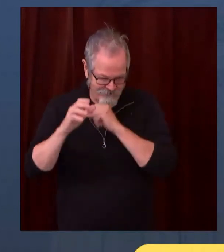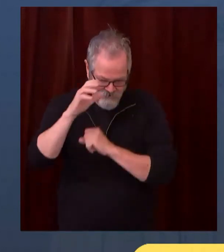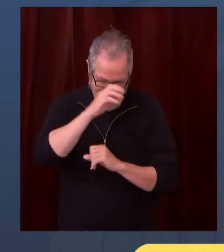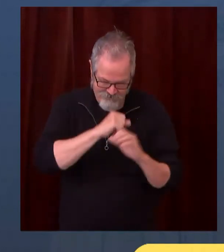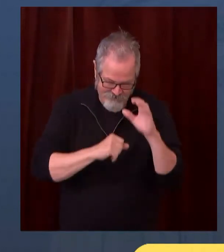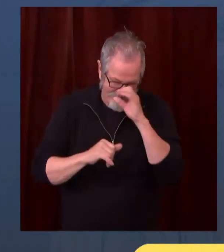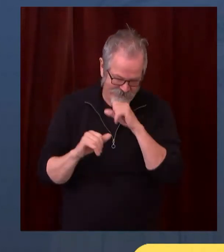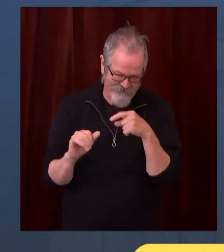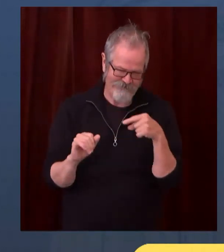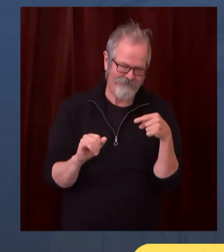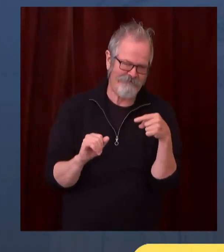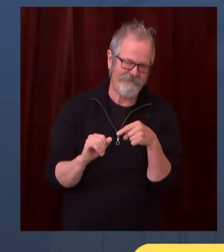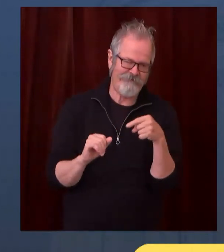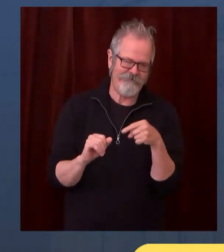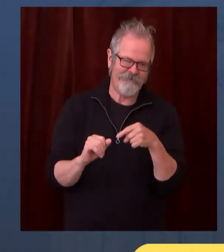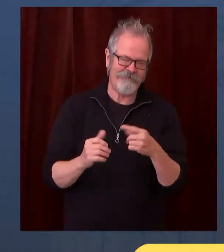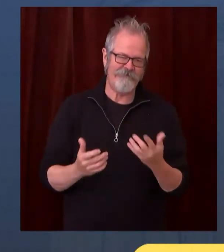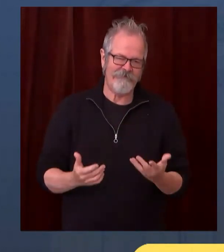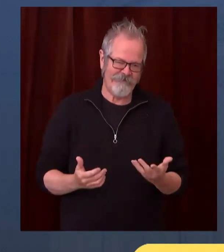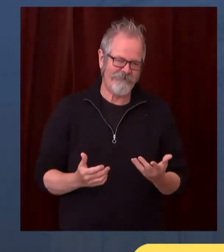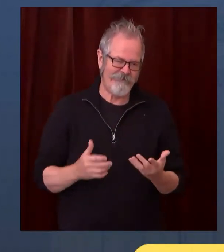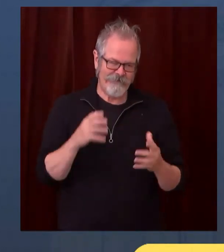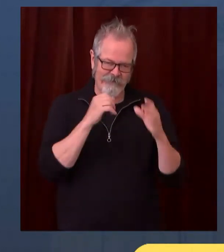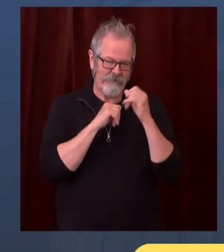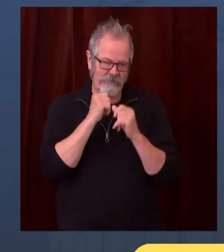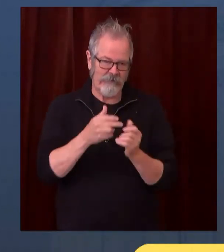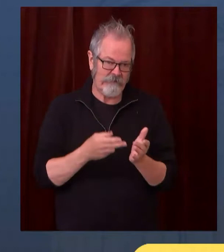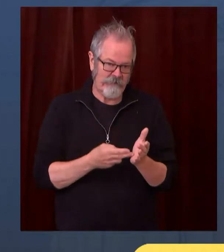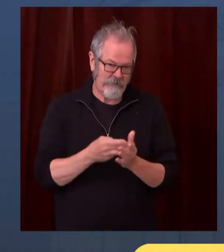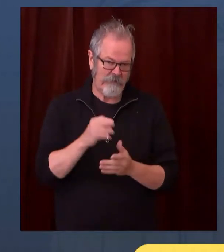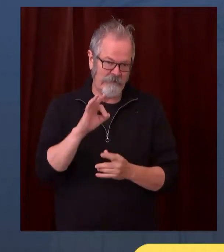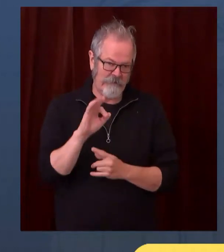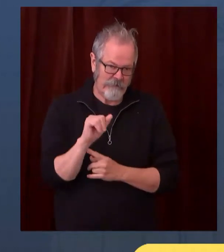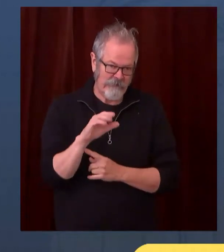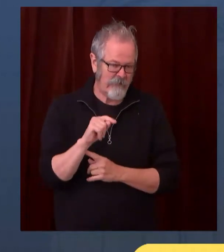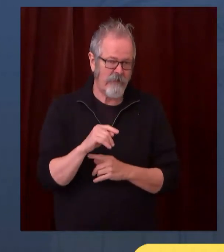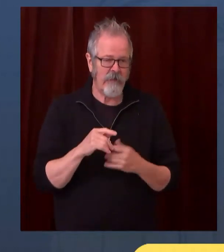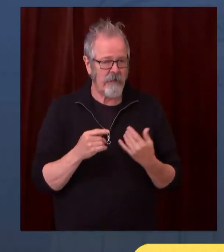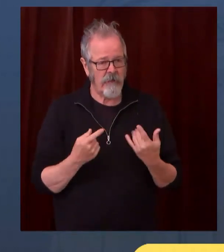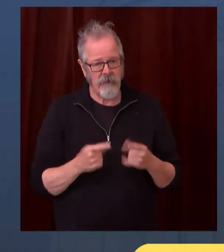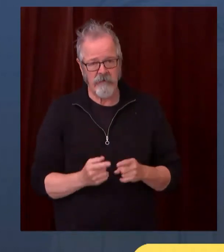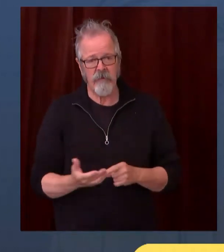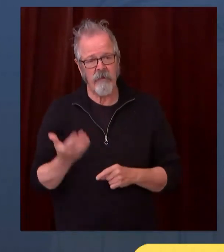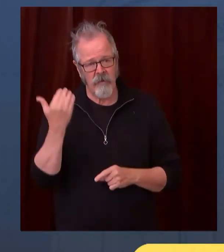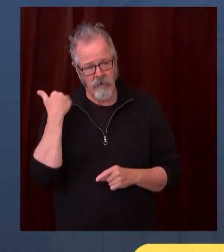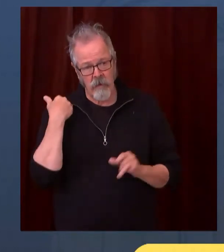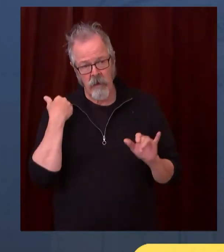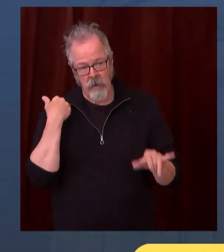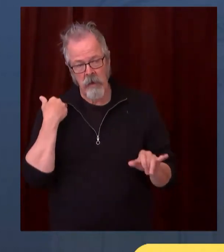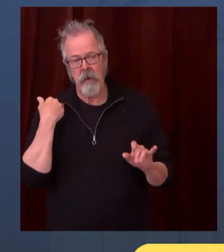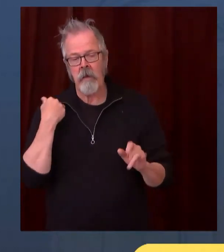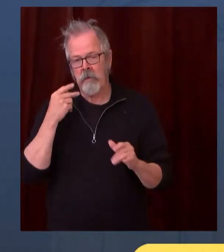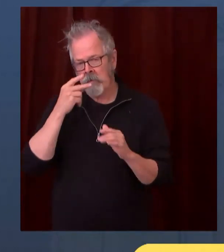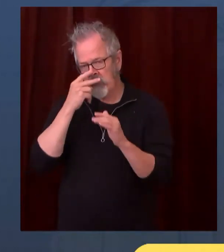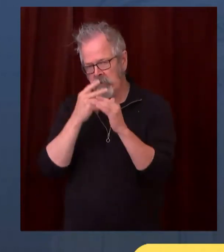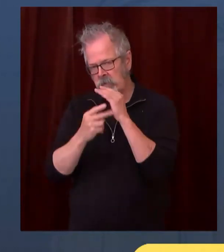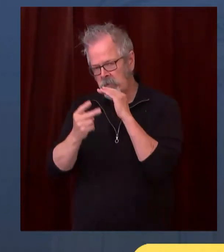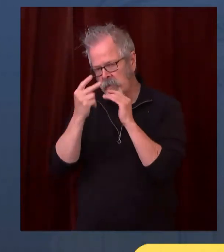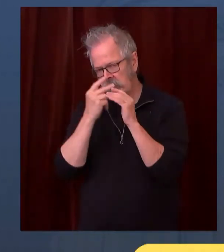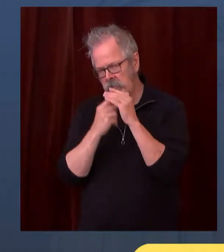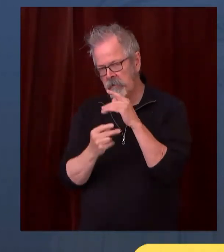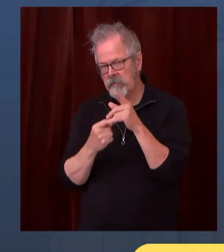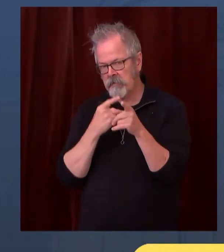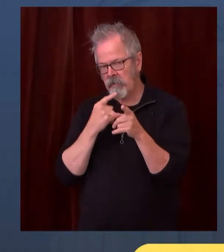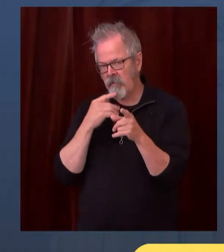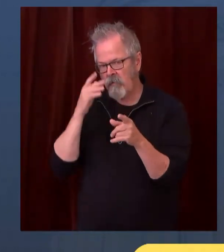never thought that was the case, frankly. And I would not think that this is somehow baked in at this